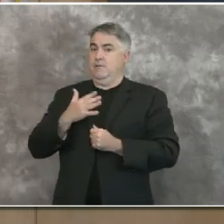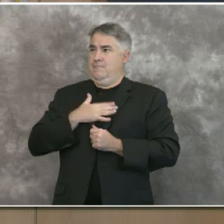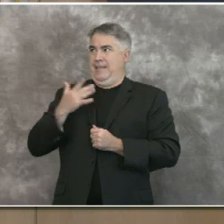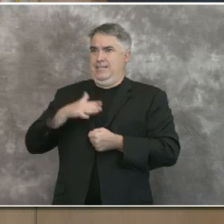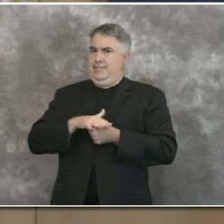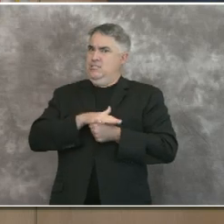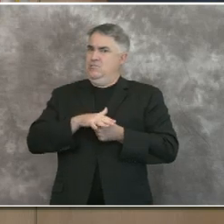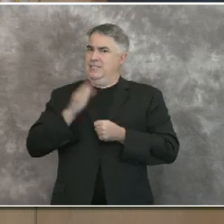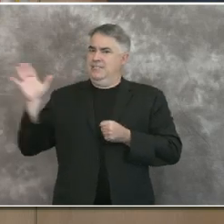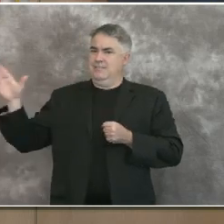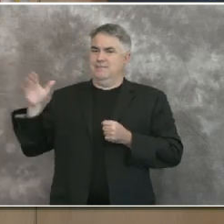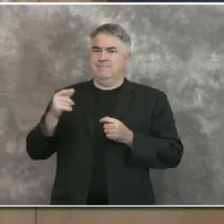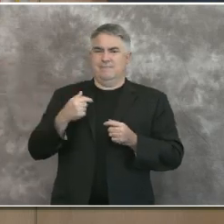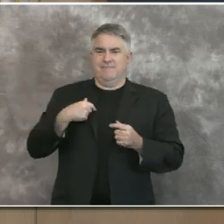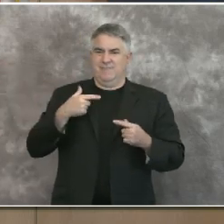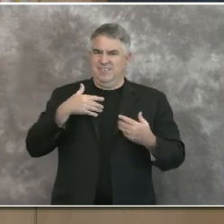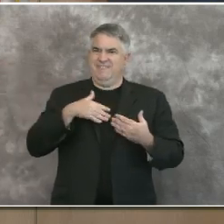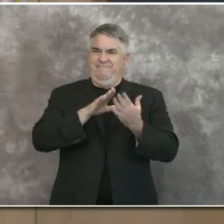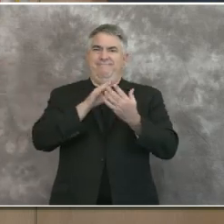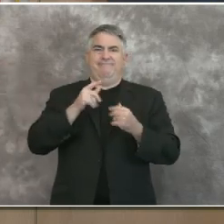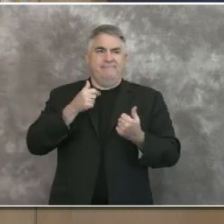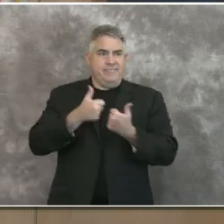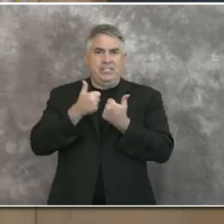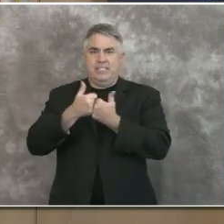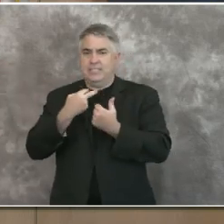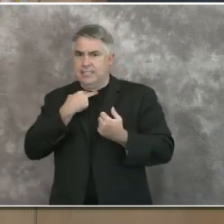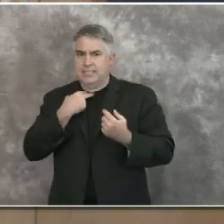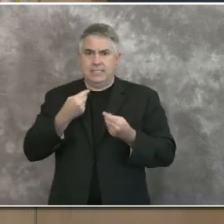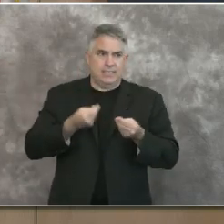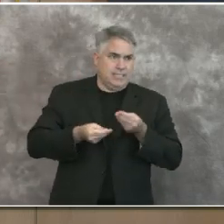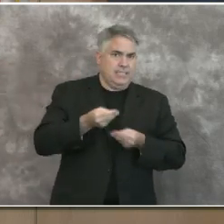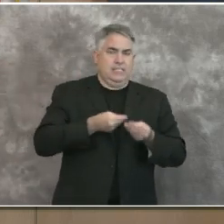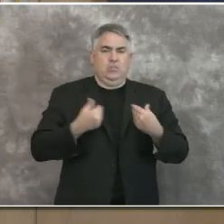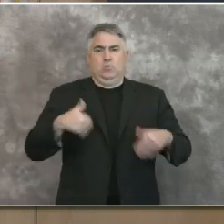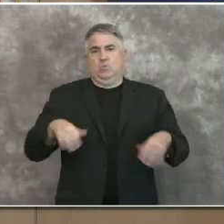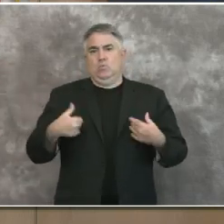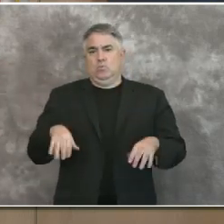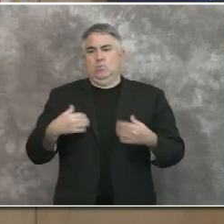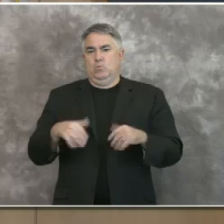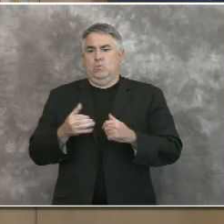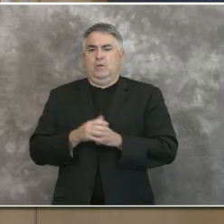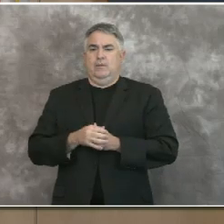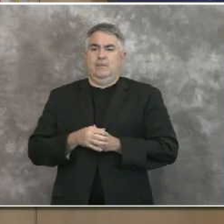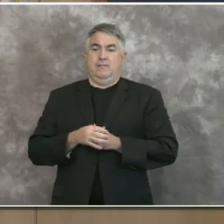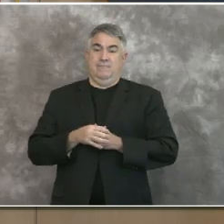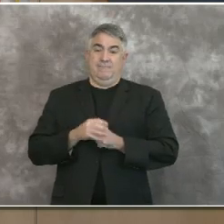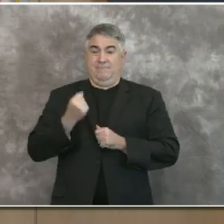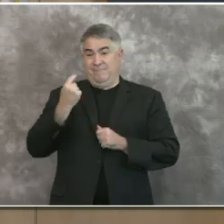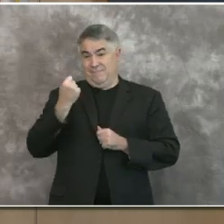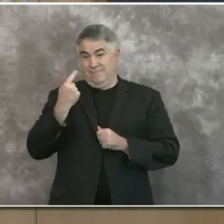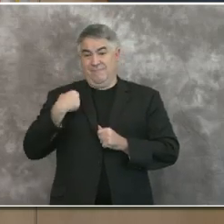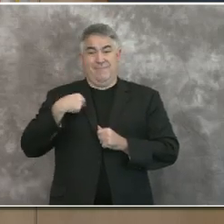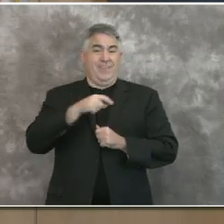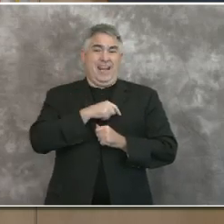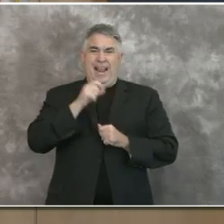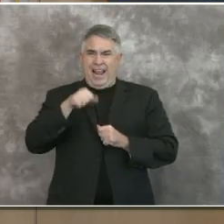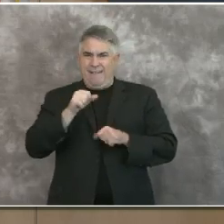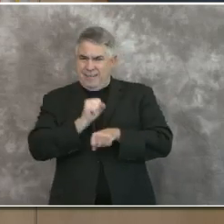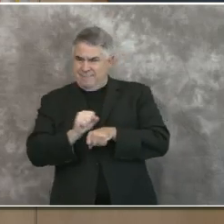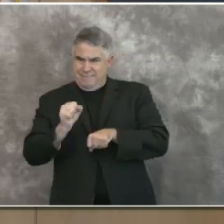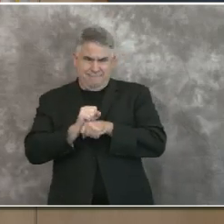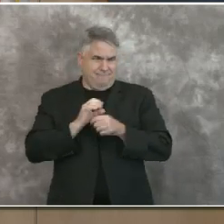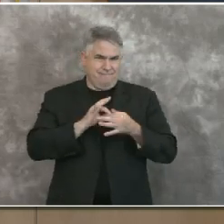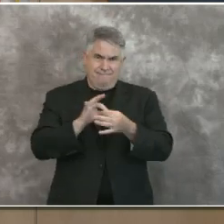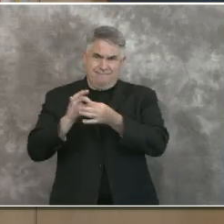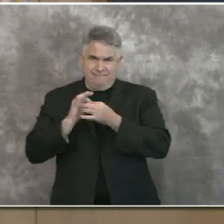address the challenges presented by this pandemic. As I said from the very beginning, that we all have to be working together, and our